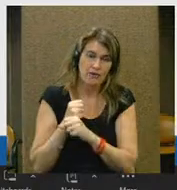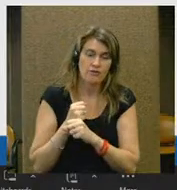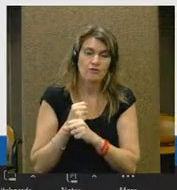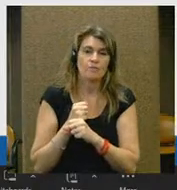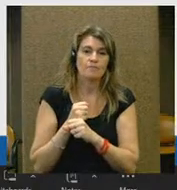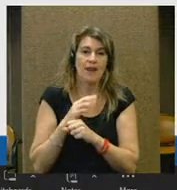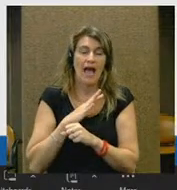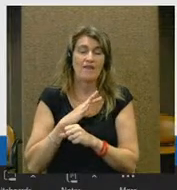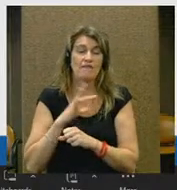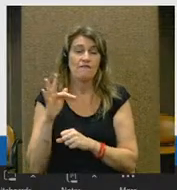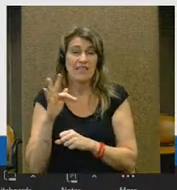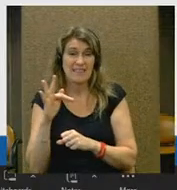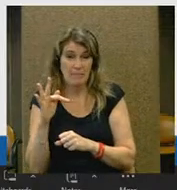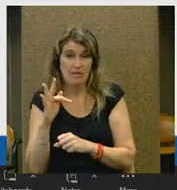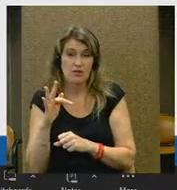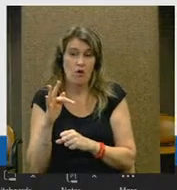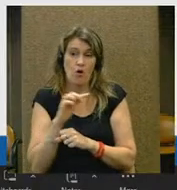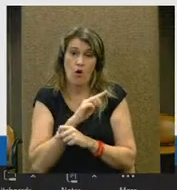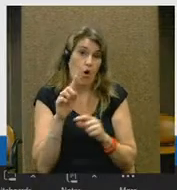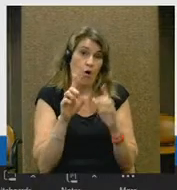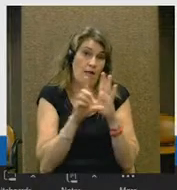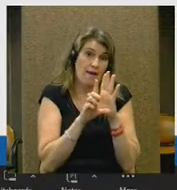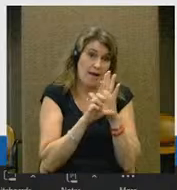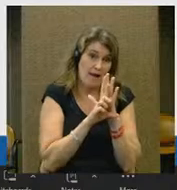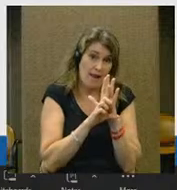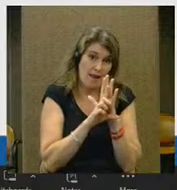States is very small.